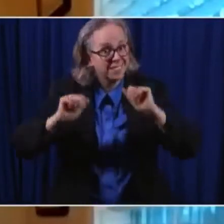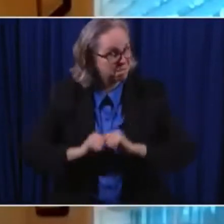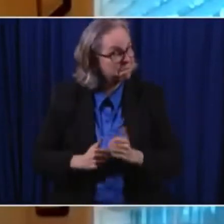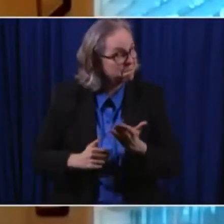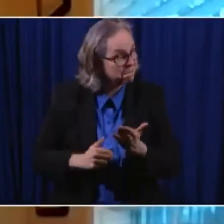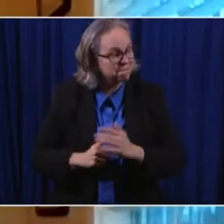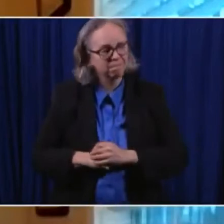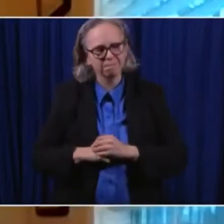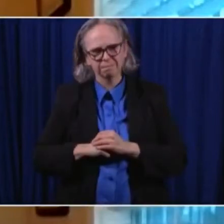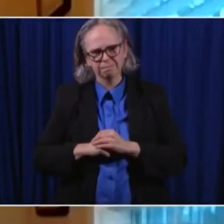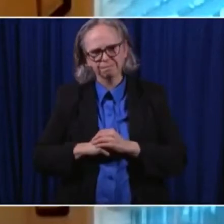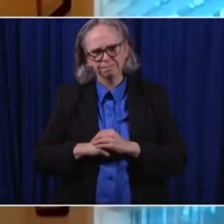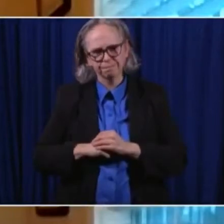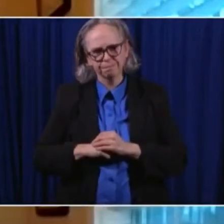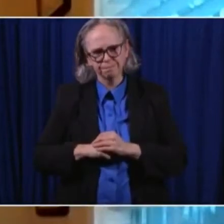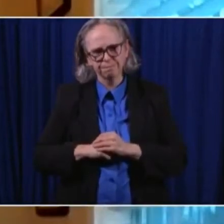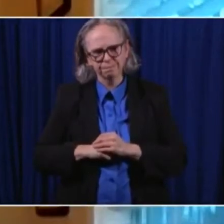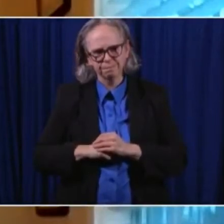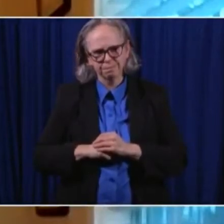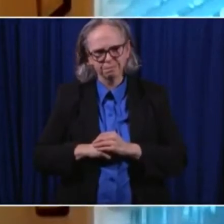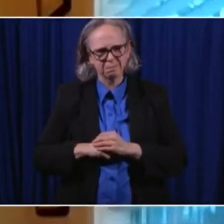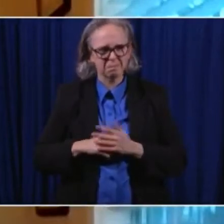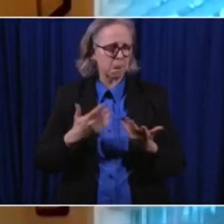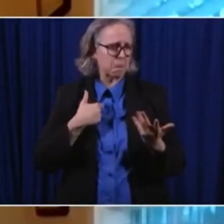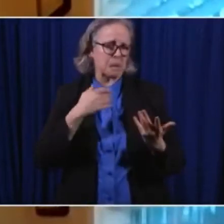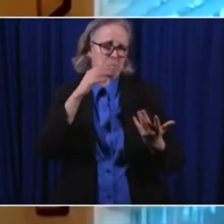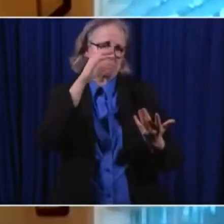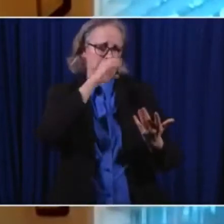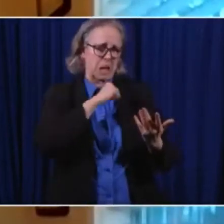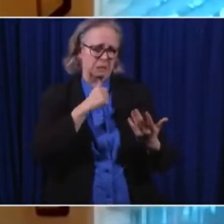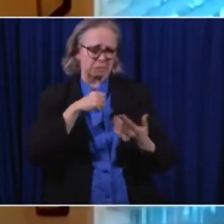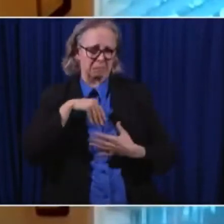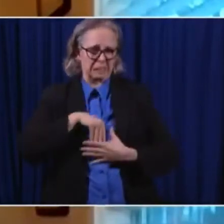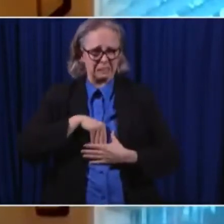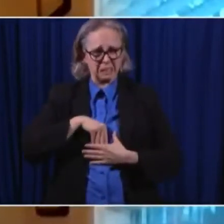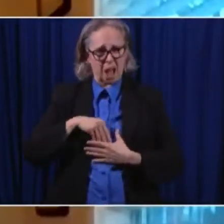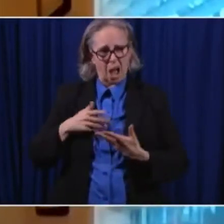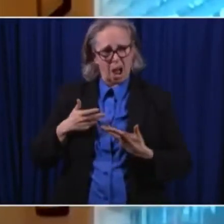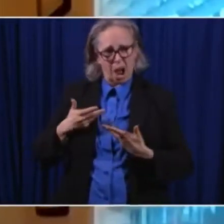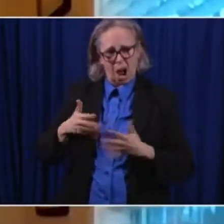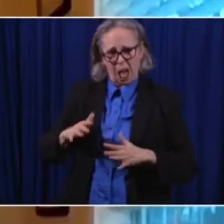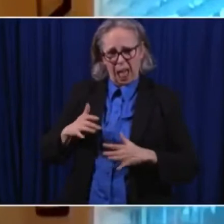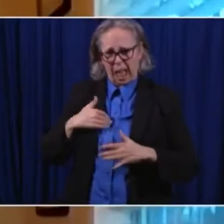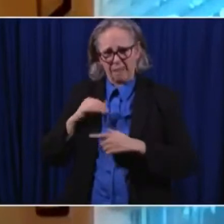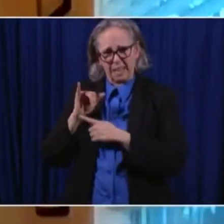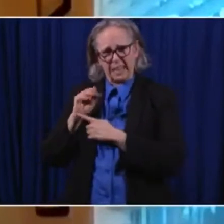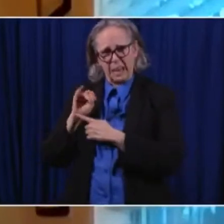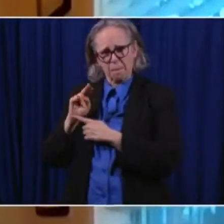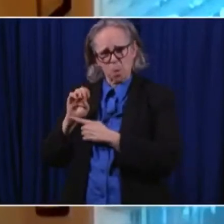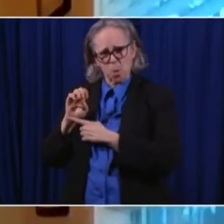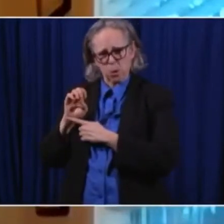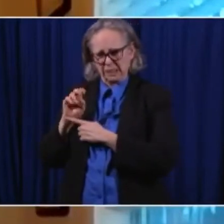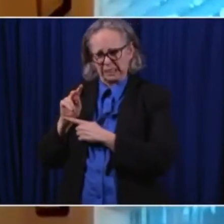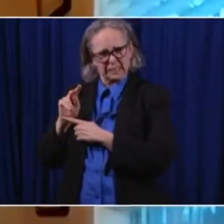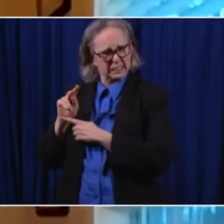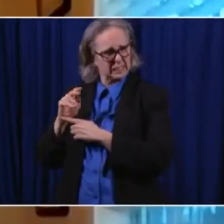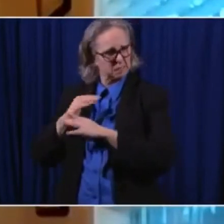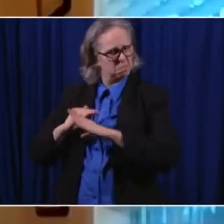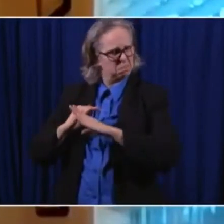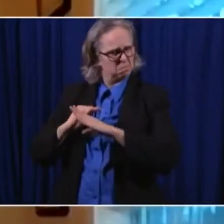guess about the duration or the impact of immunity that comes from being